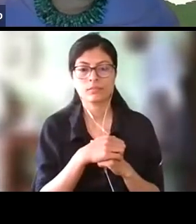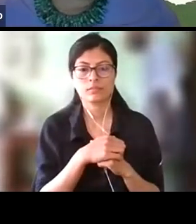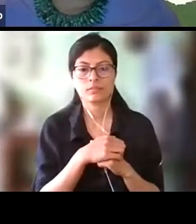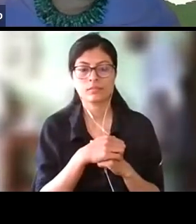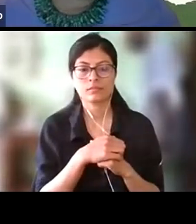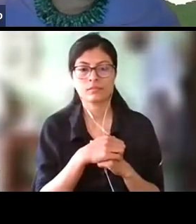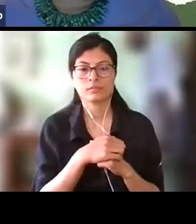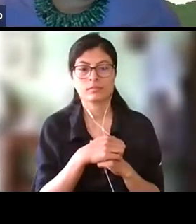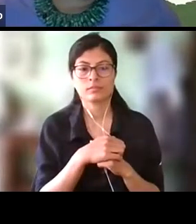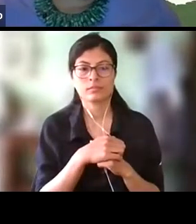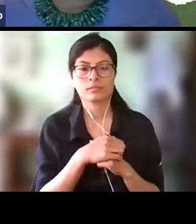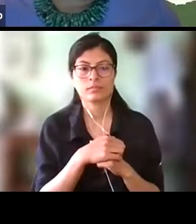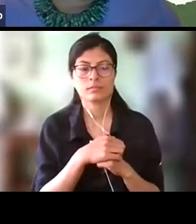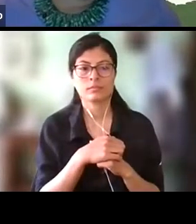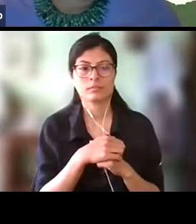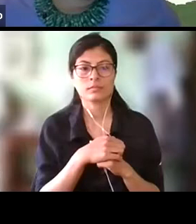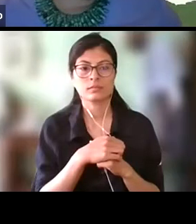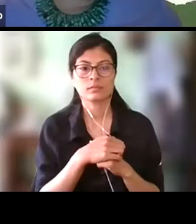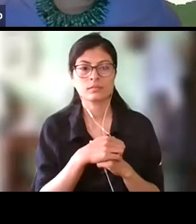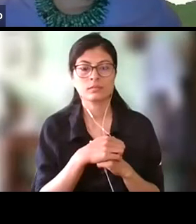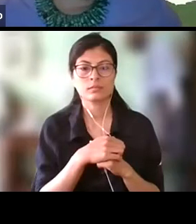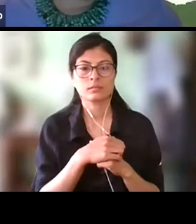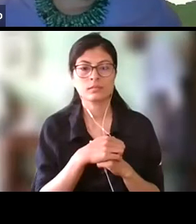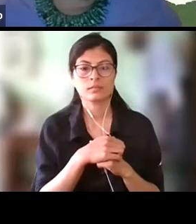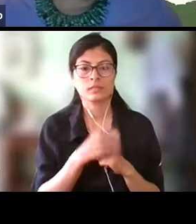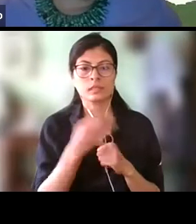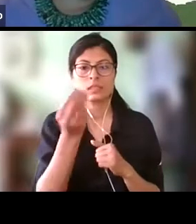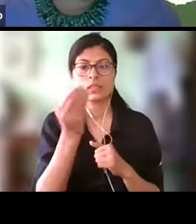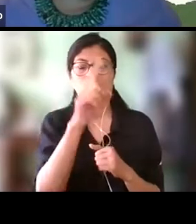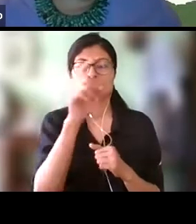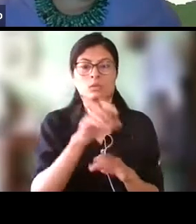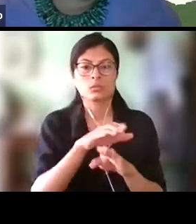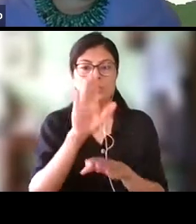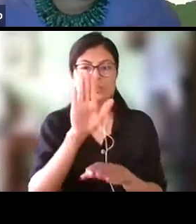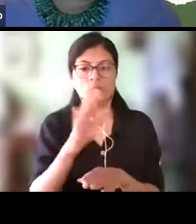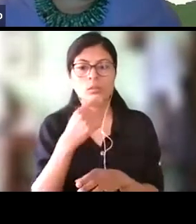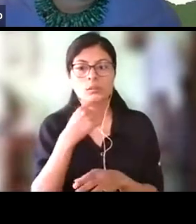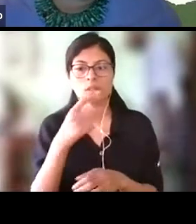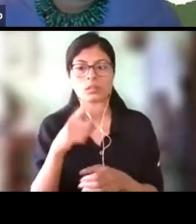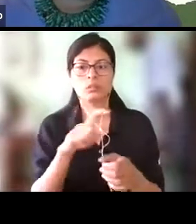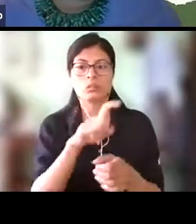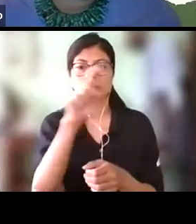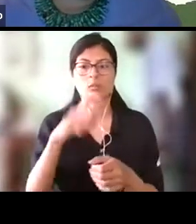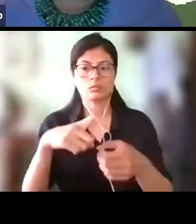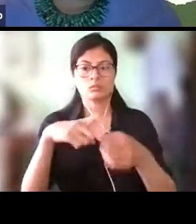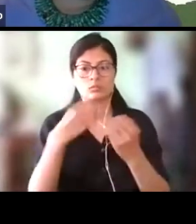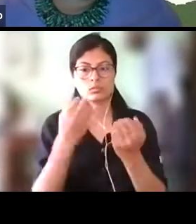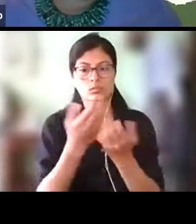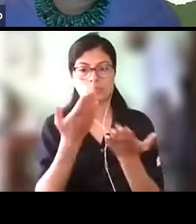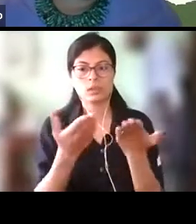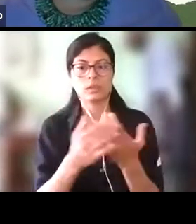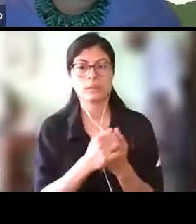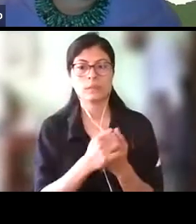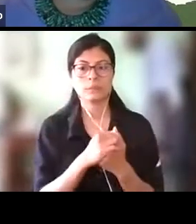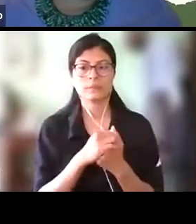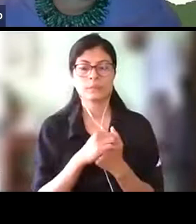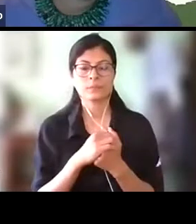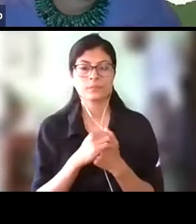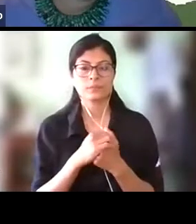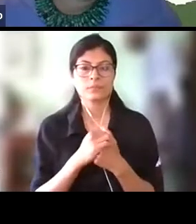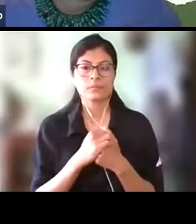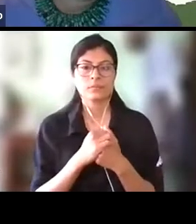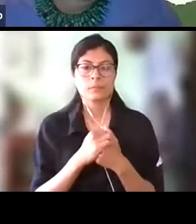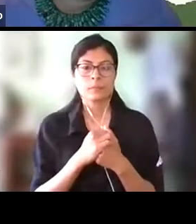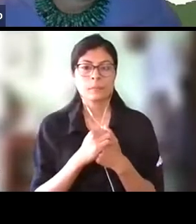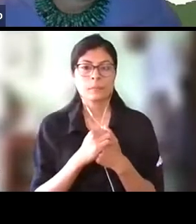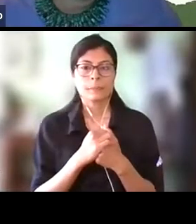there are any follow-up questions, comments, clarity that would be needed from the audience.